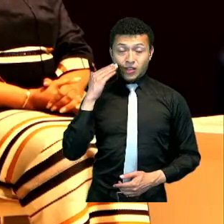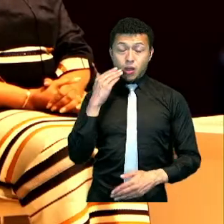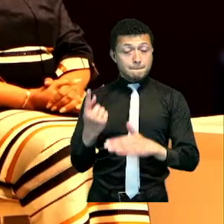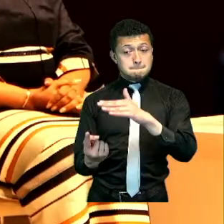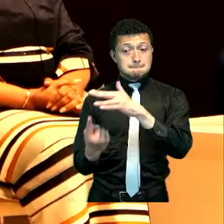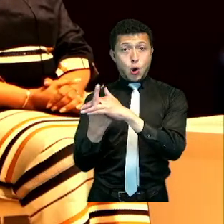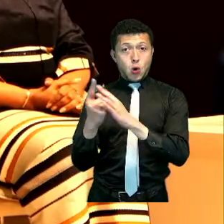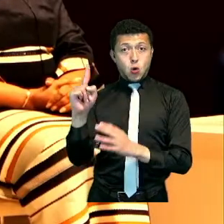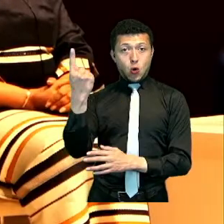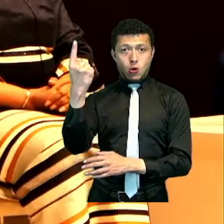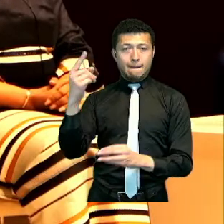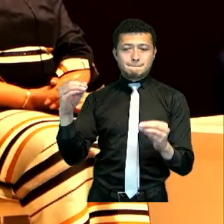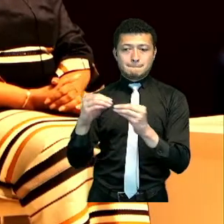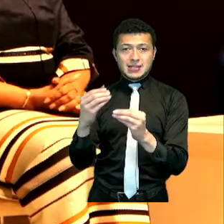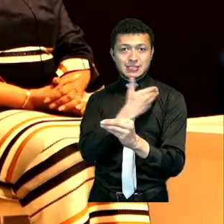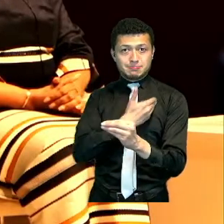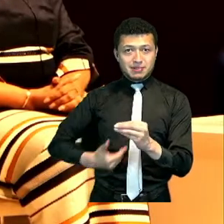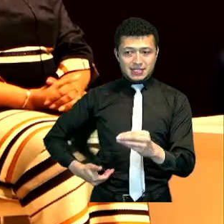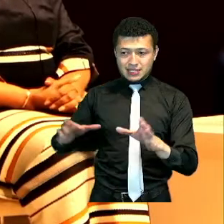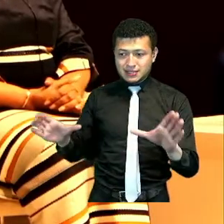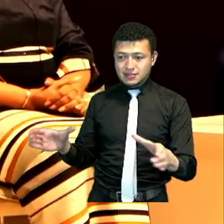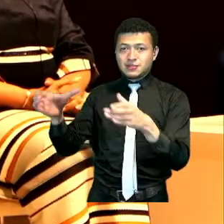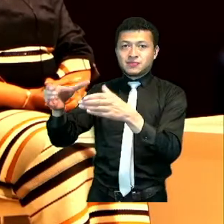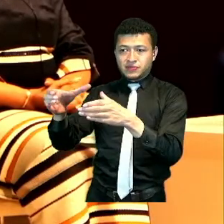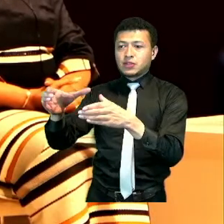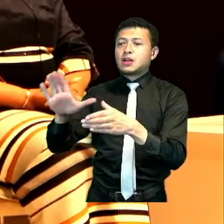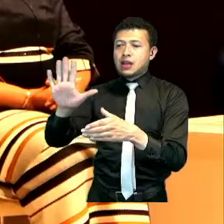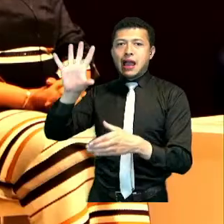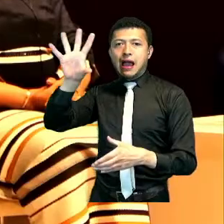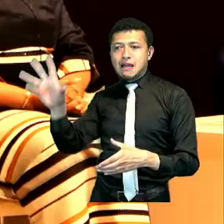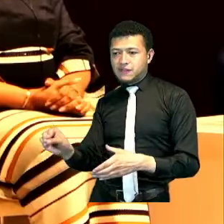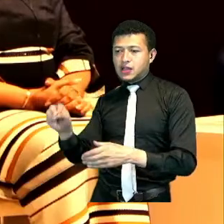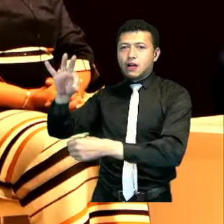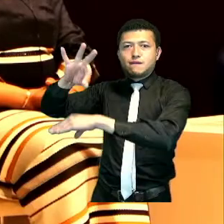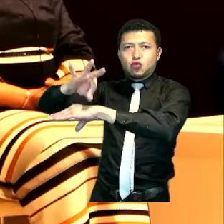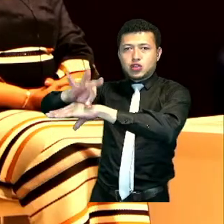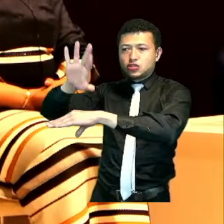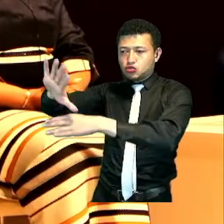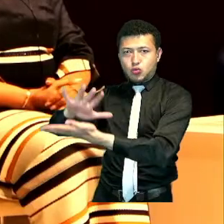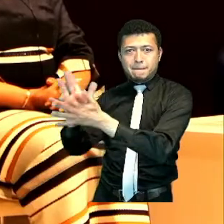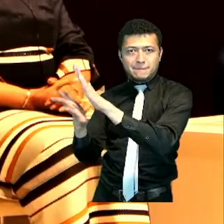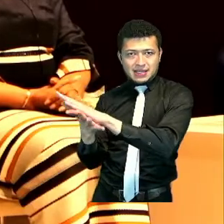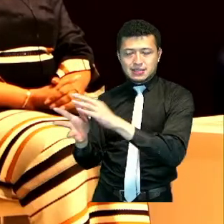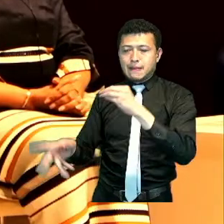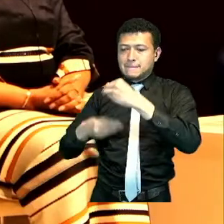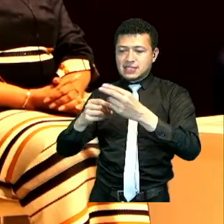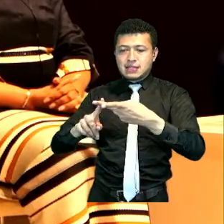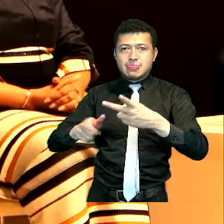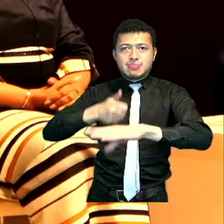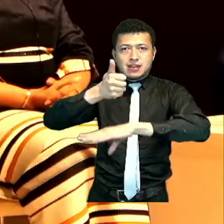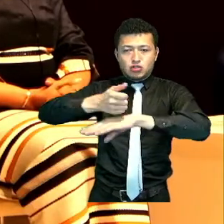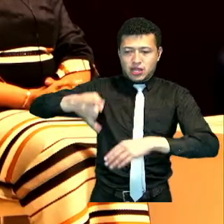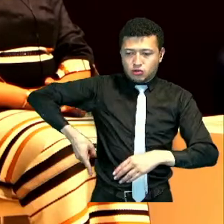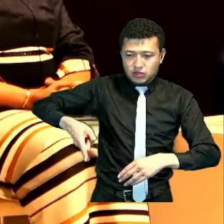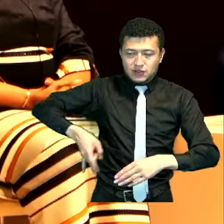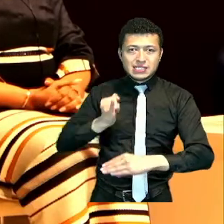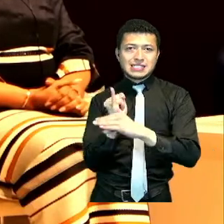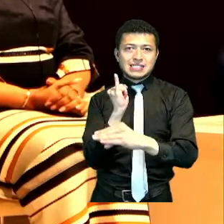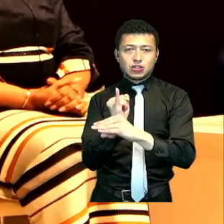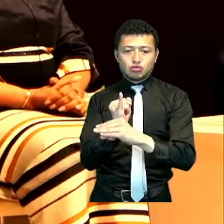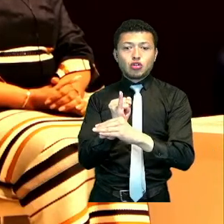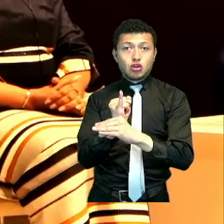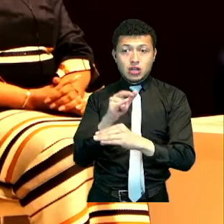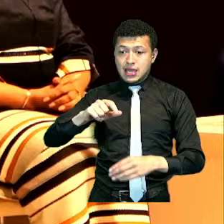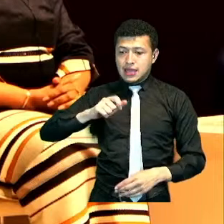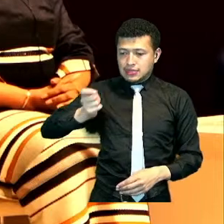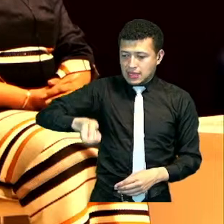She is the founder and president of Bowie Peace Foundation Africa and executive director in the Institute of Gender, Rights